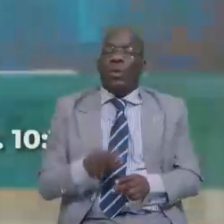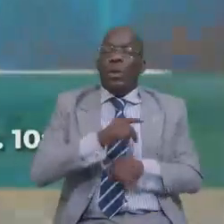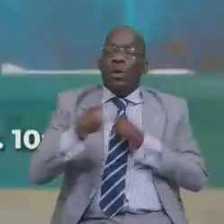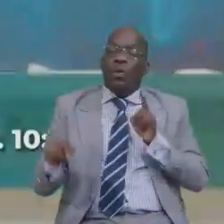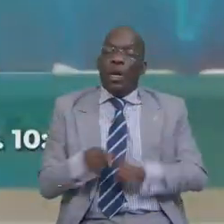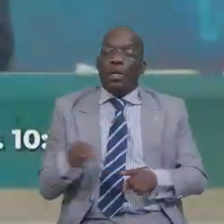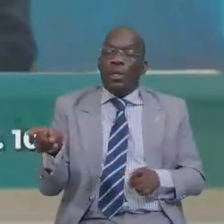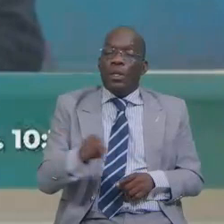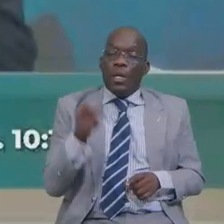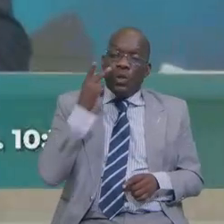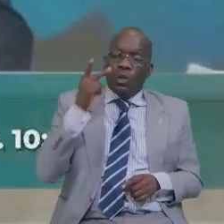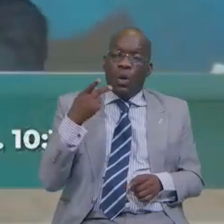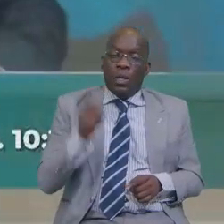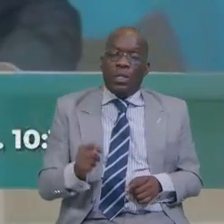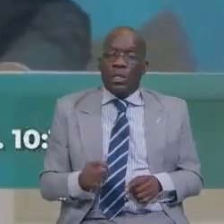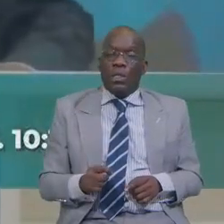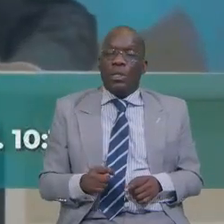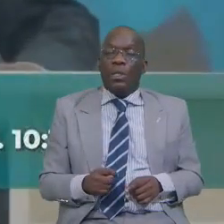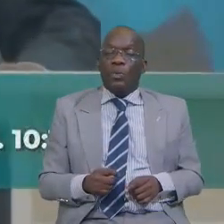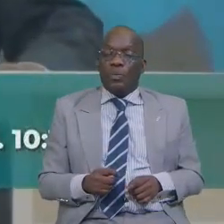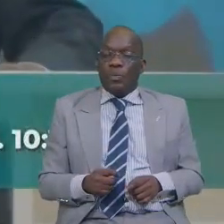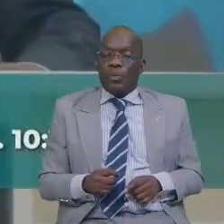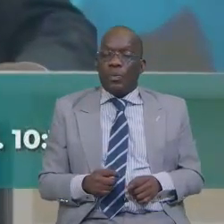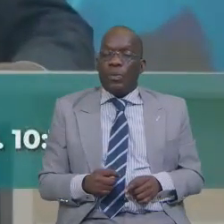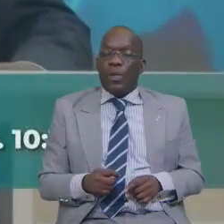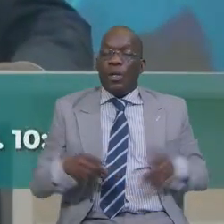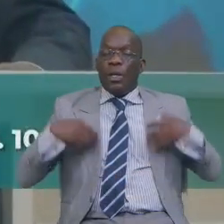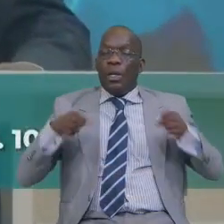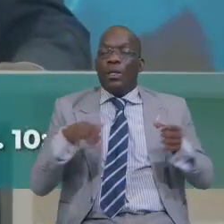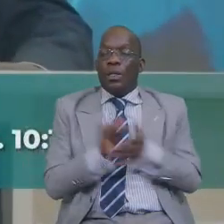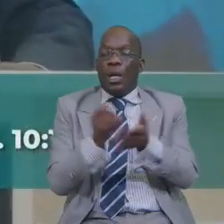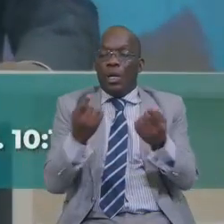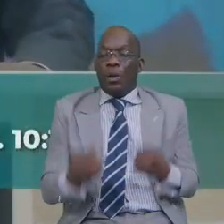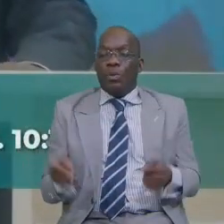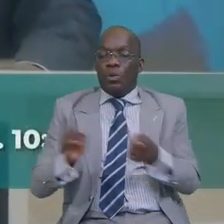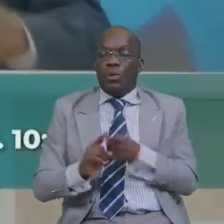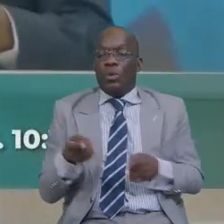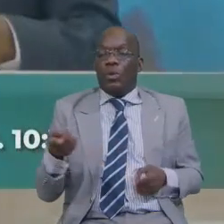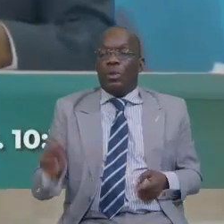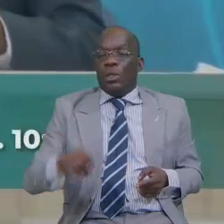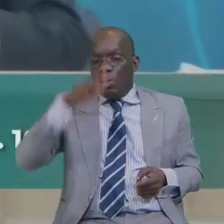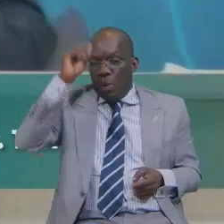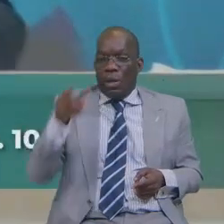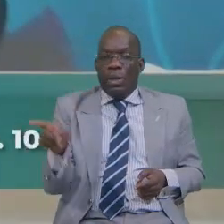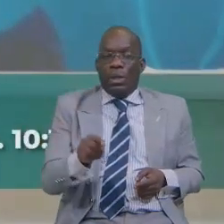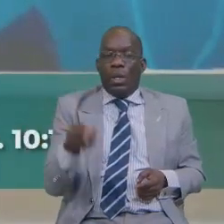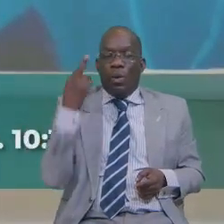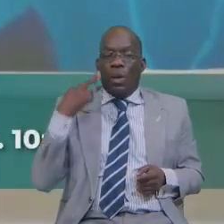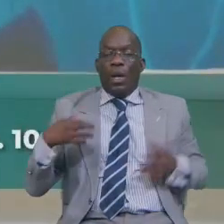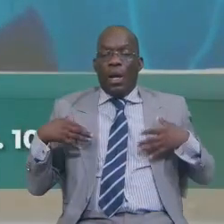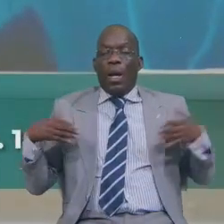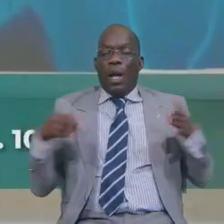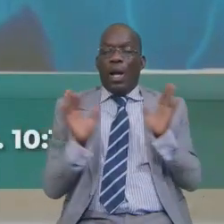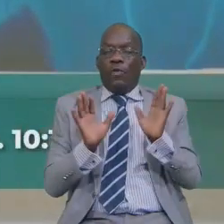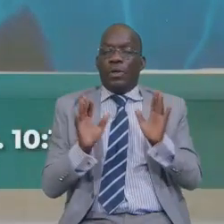that had come to that man, they were afraid. The Lord has now passed